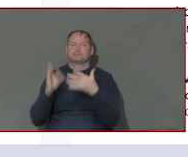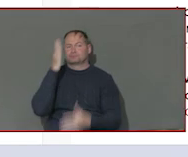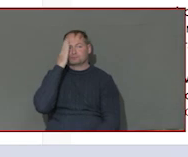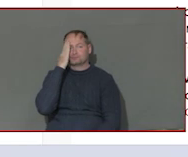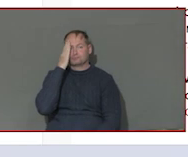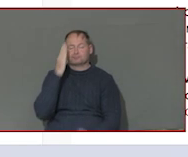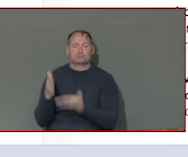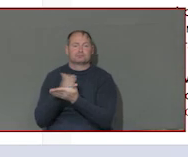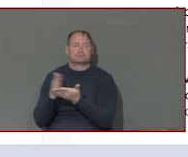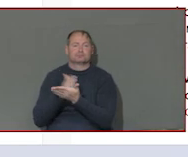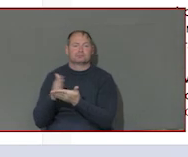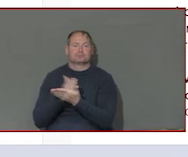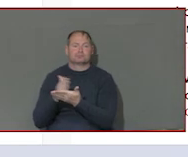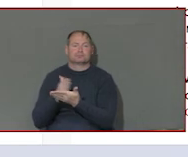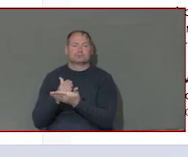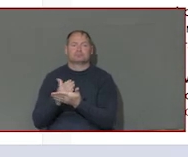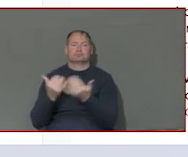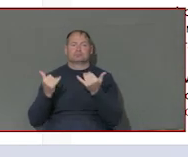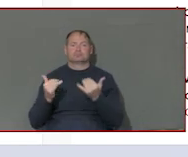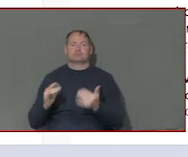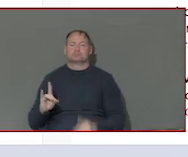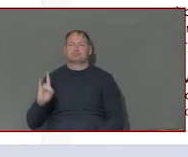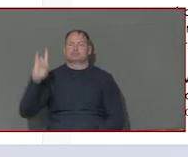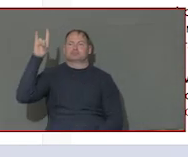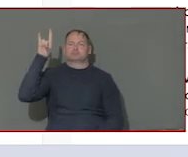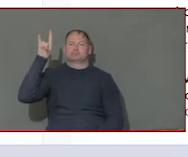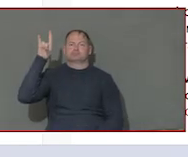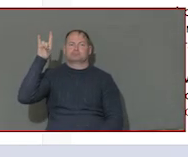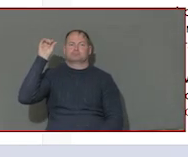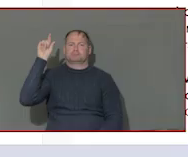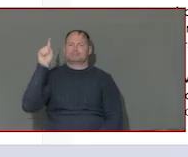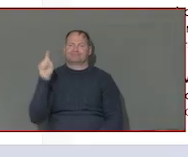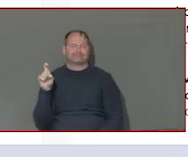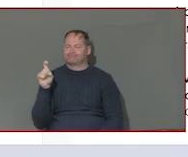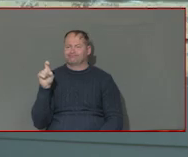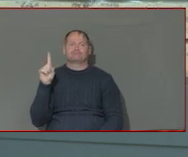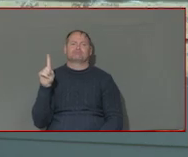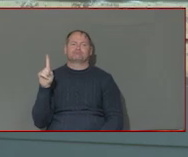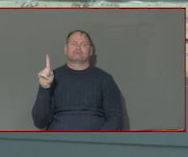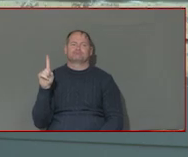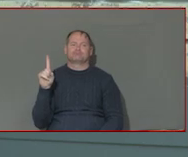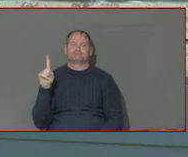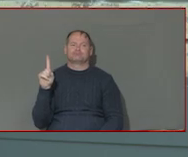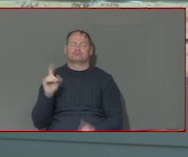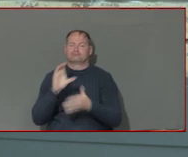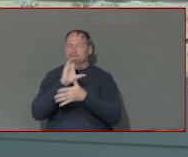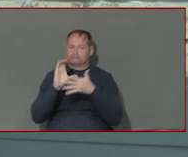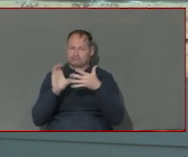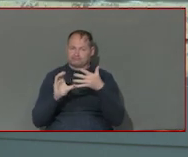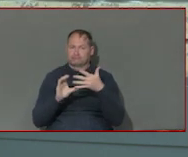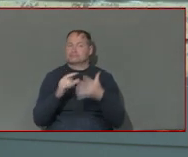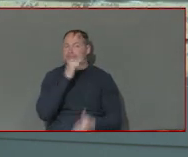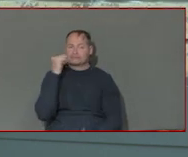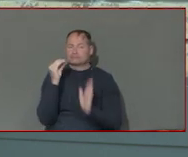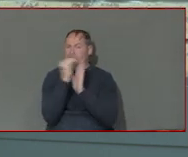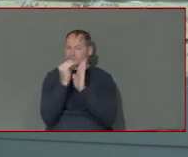we share is upright posture number 1. You cannot only state the characteristics. It is